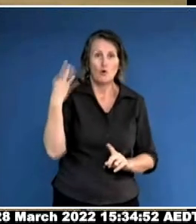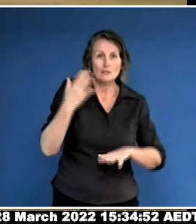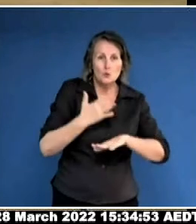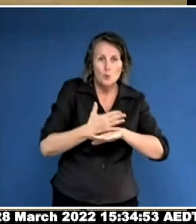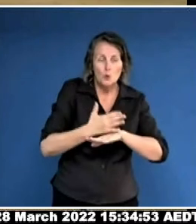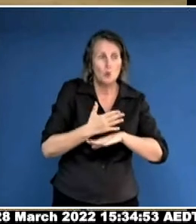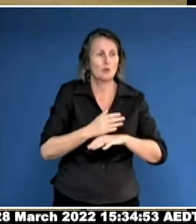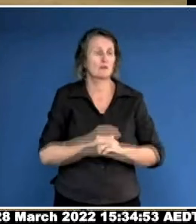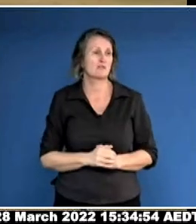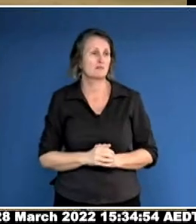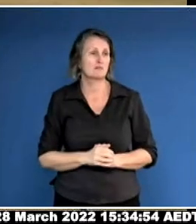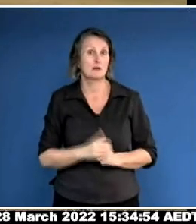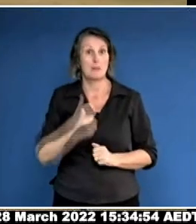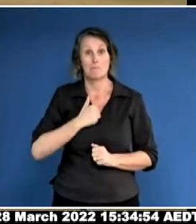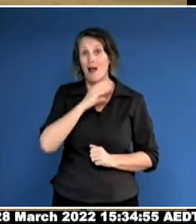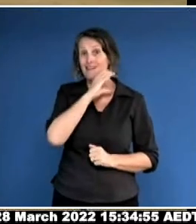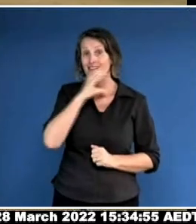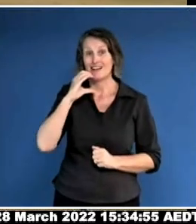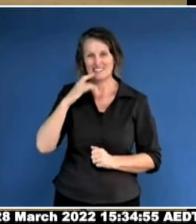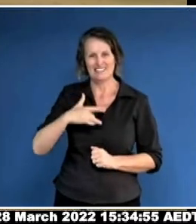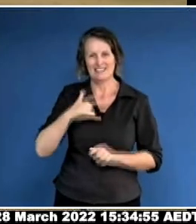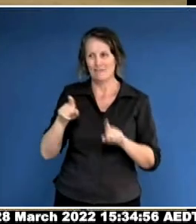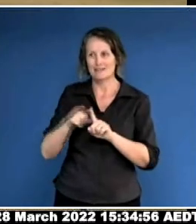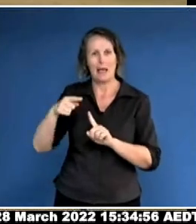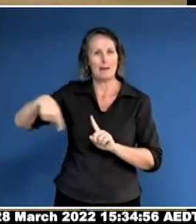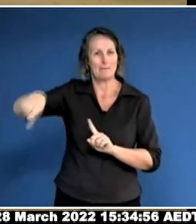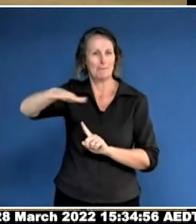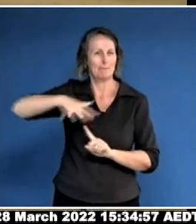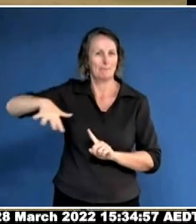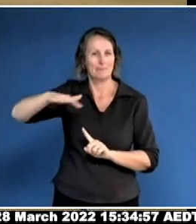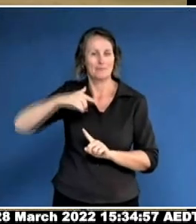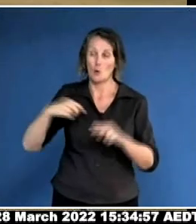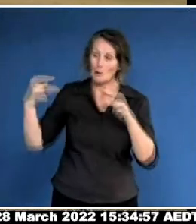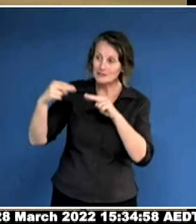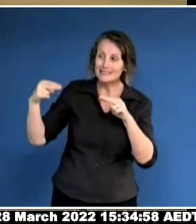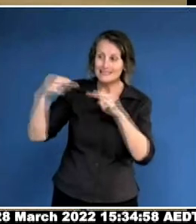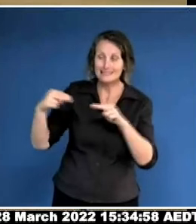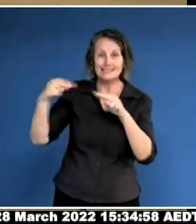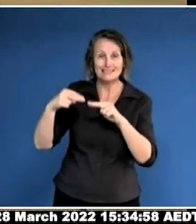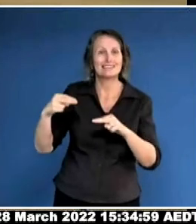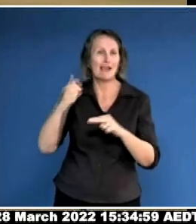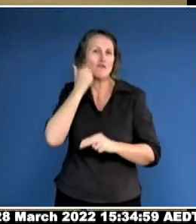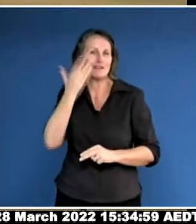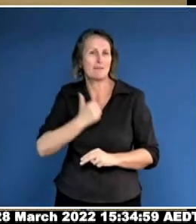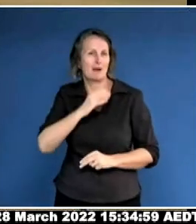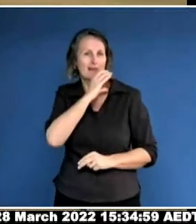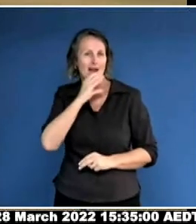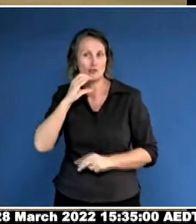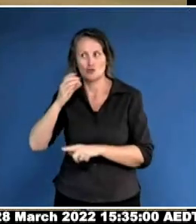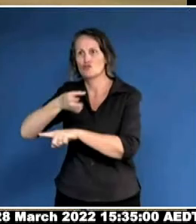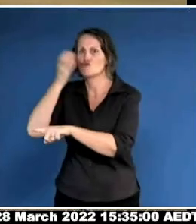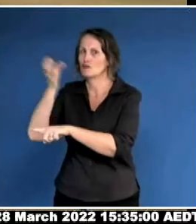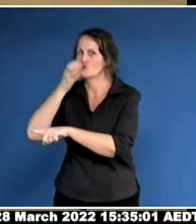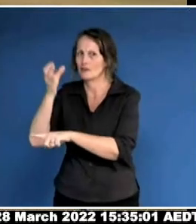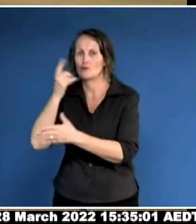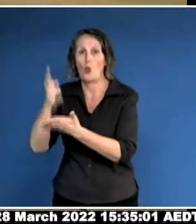place. My cousin lived in the same town and we used to see each other every day. She drank a lot and I did as well at the time. Then